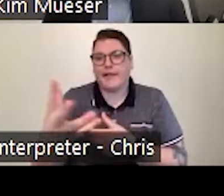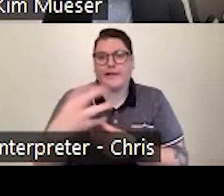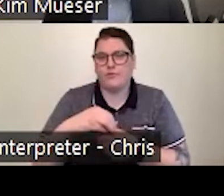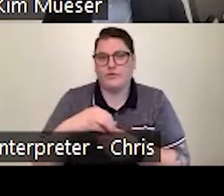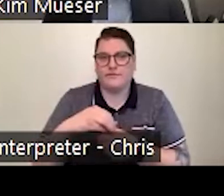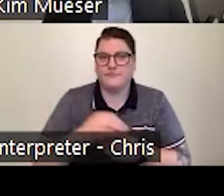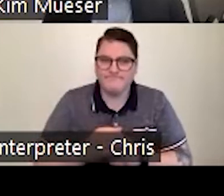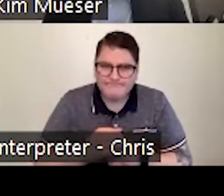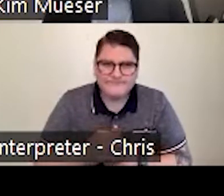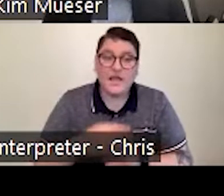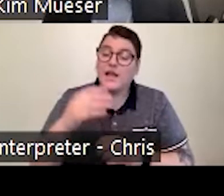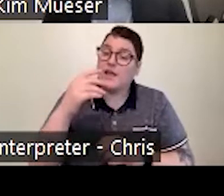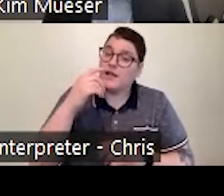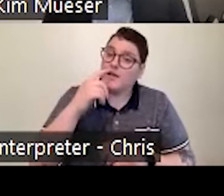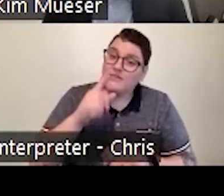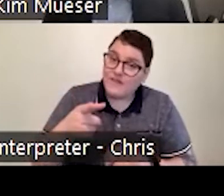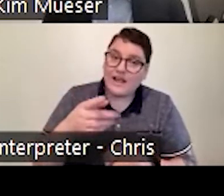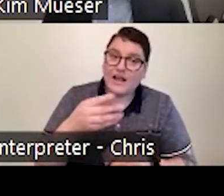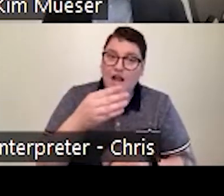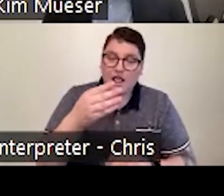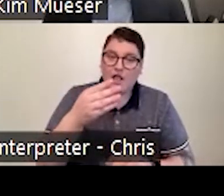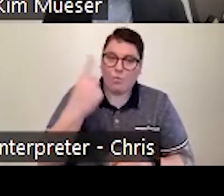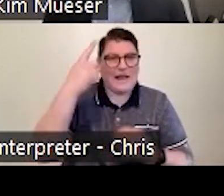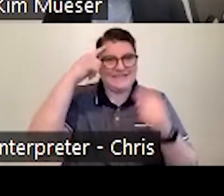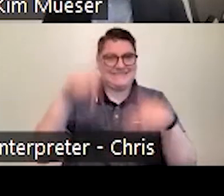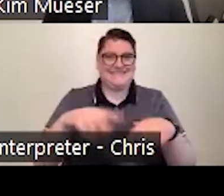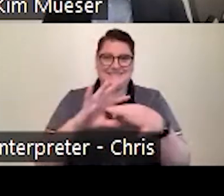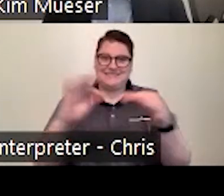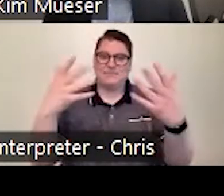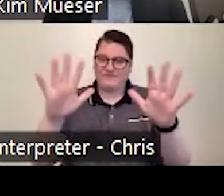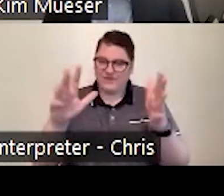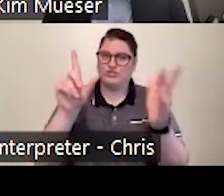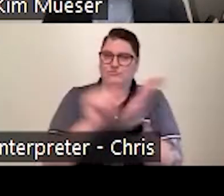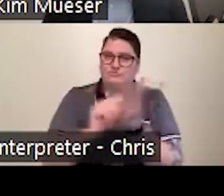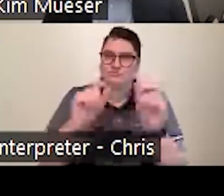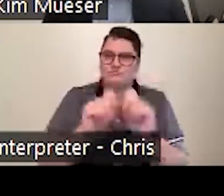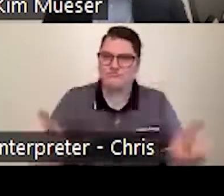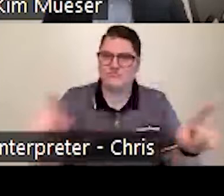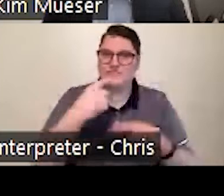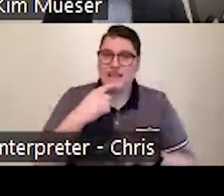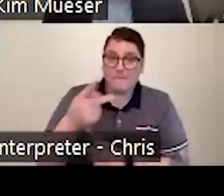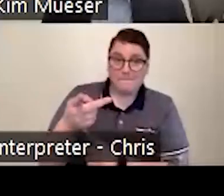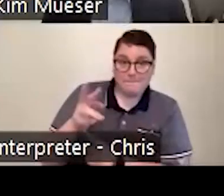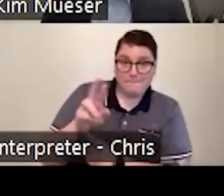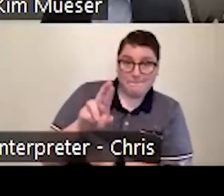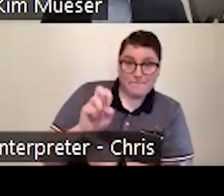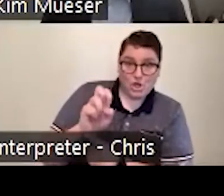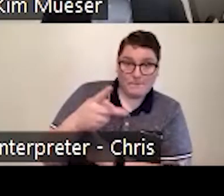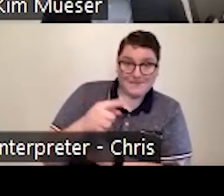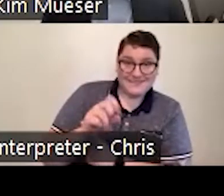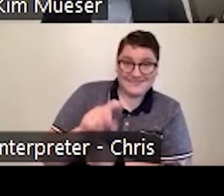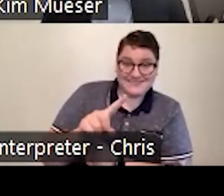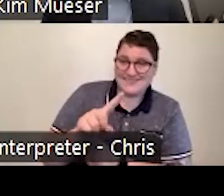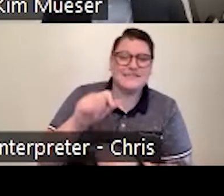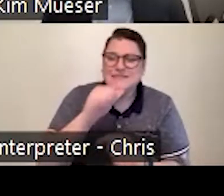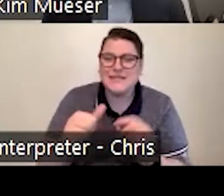ago, a consensus statement was made that pure PTSD is unrepresentative